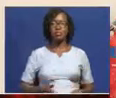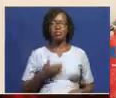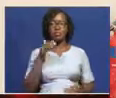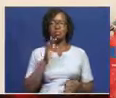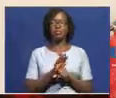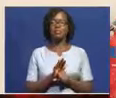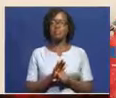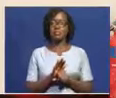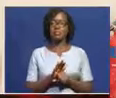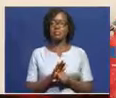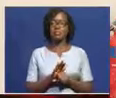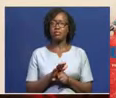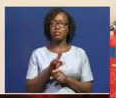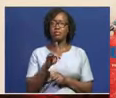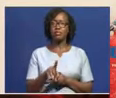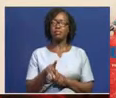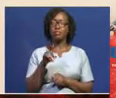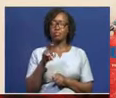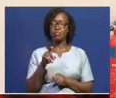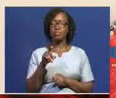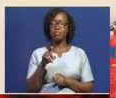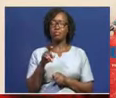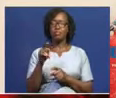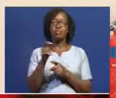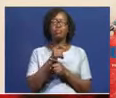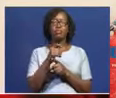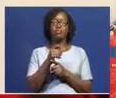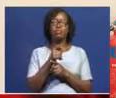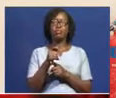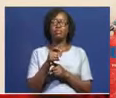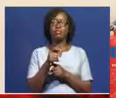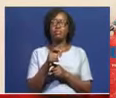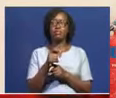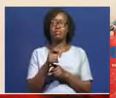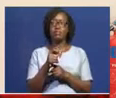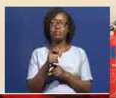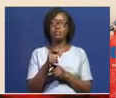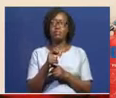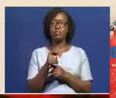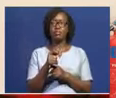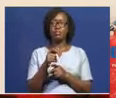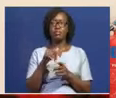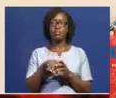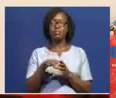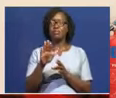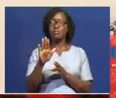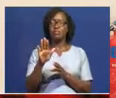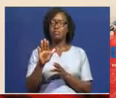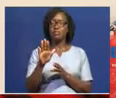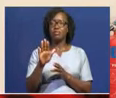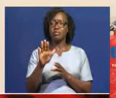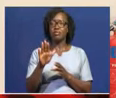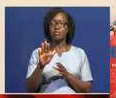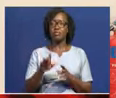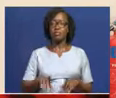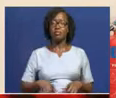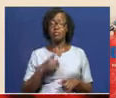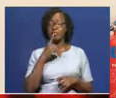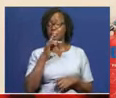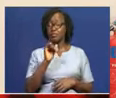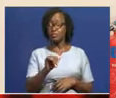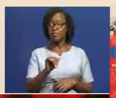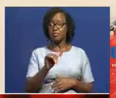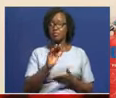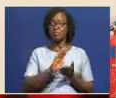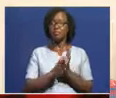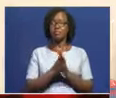so they need to be trained and timed in their adolescence in order to be